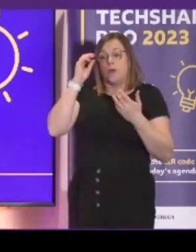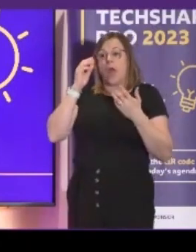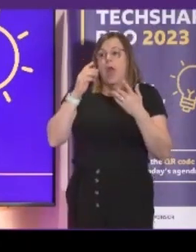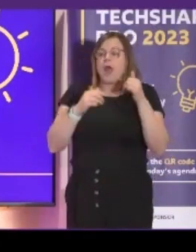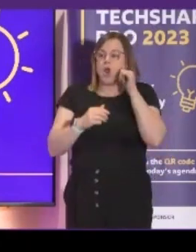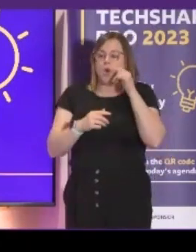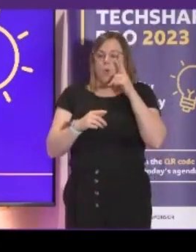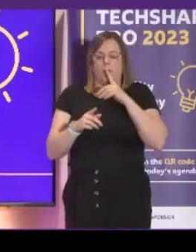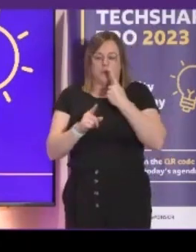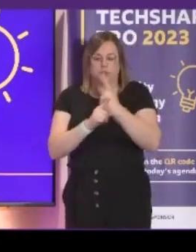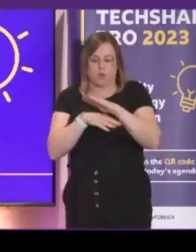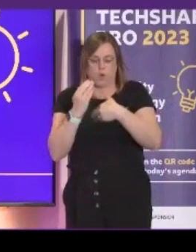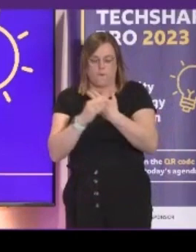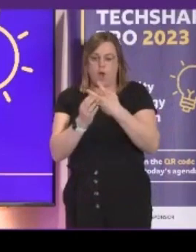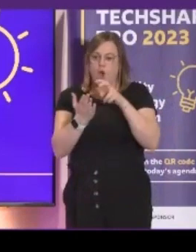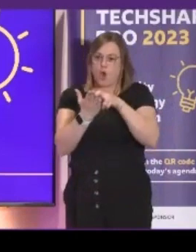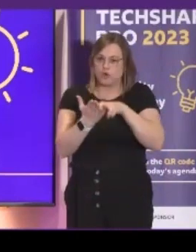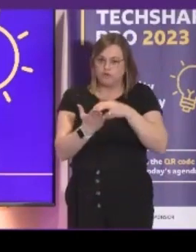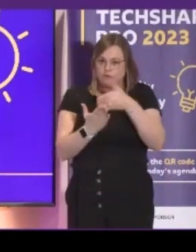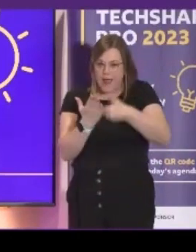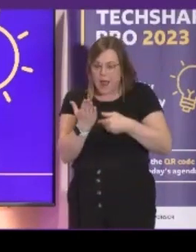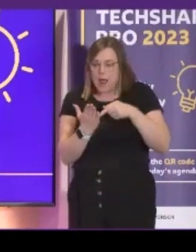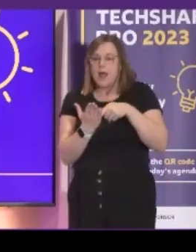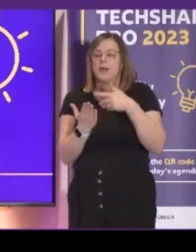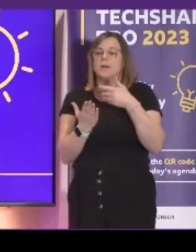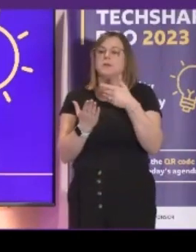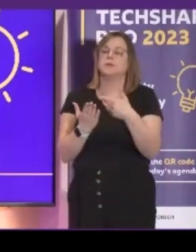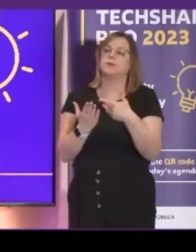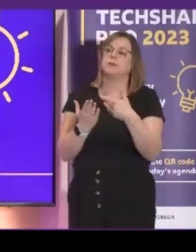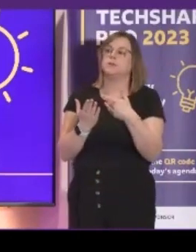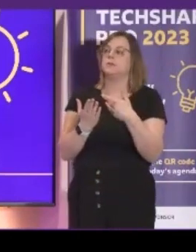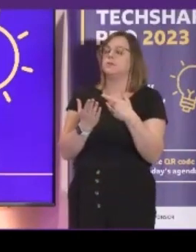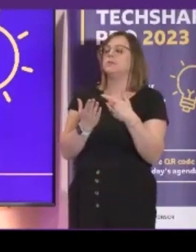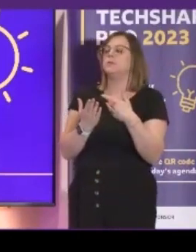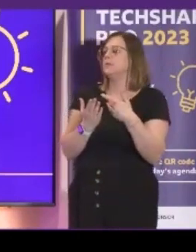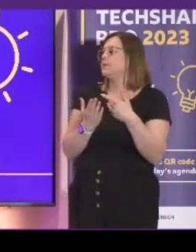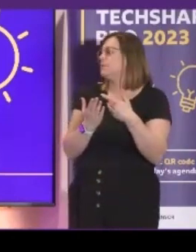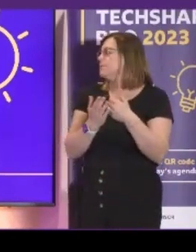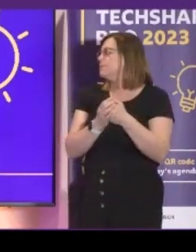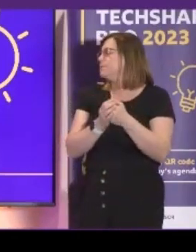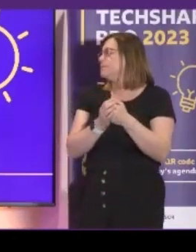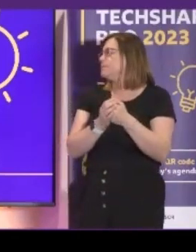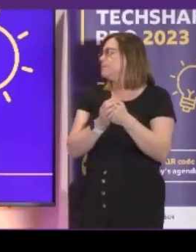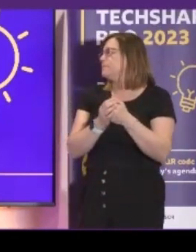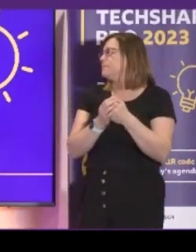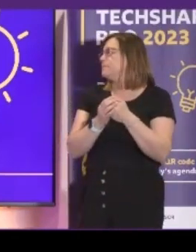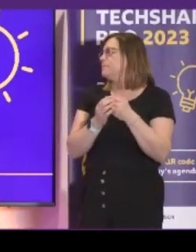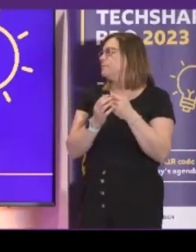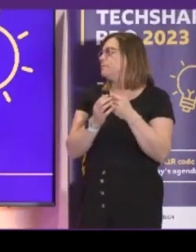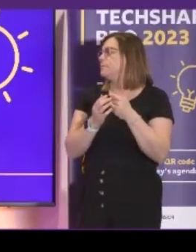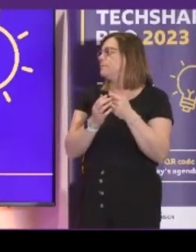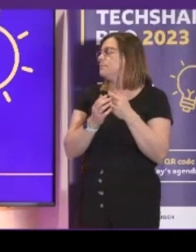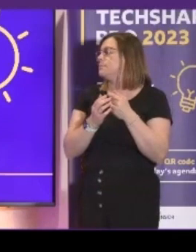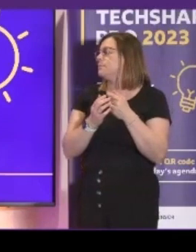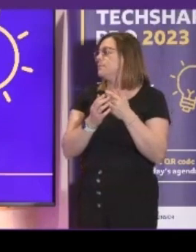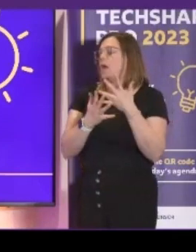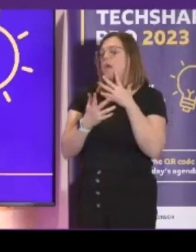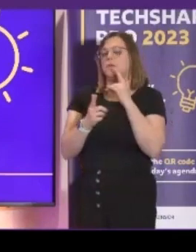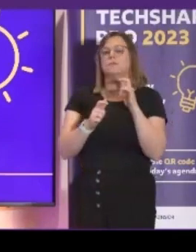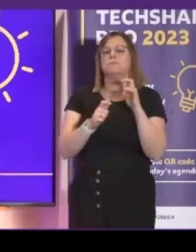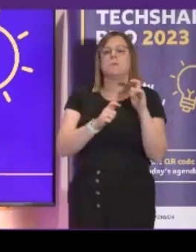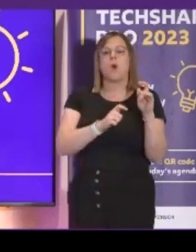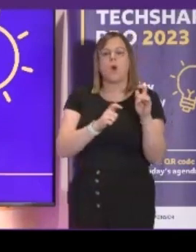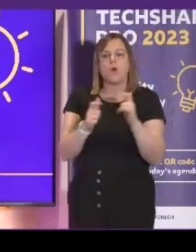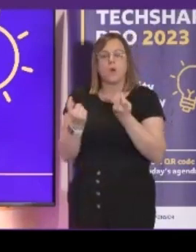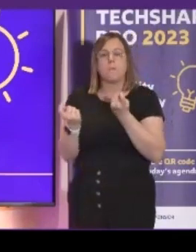contracts and the post-launch side of things as well. how can contracts and the ongoing vendor